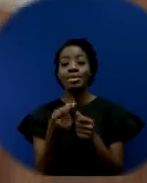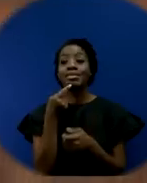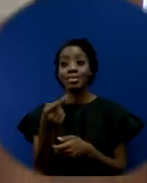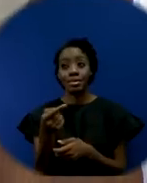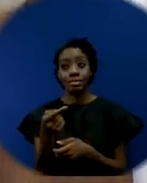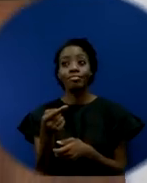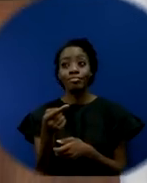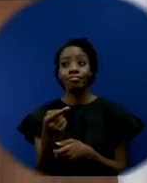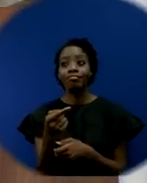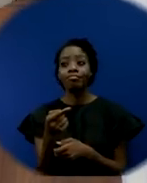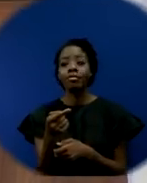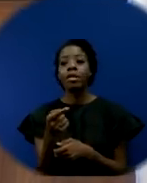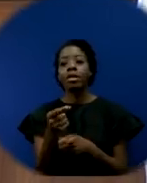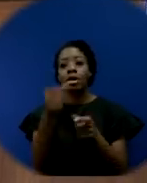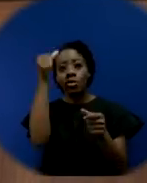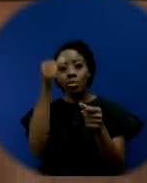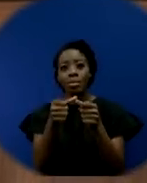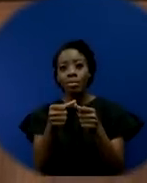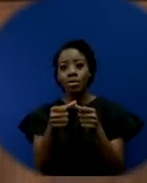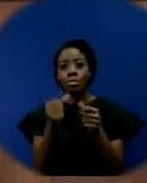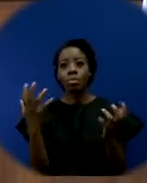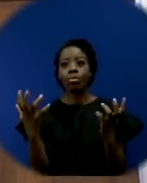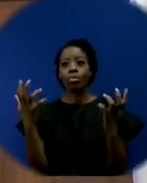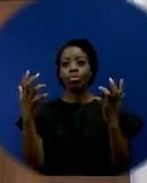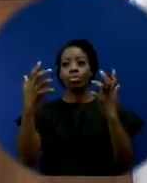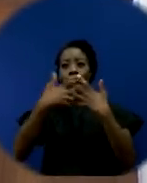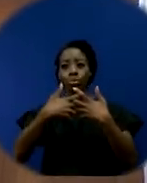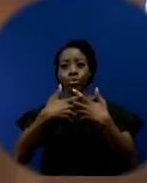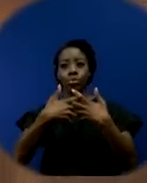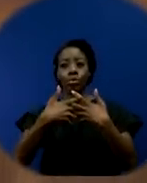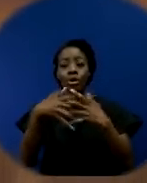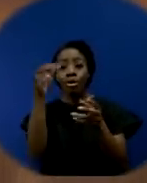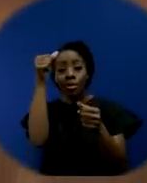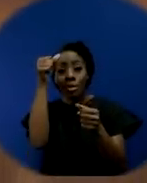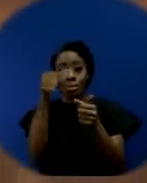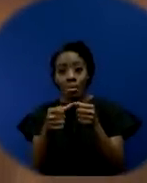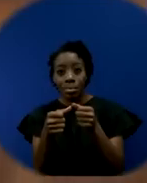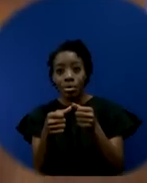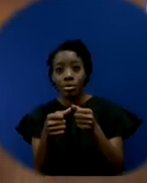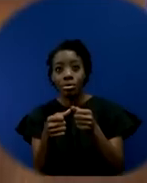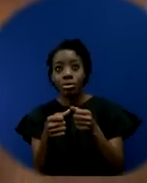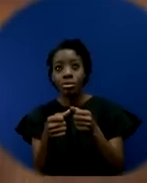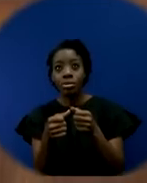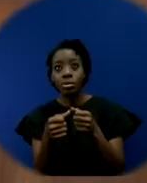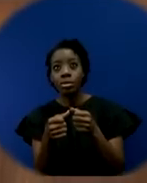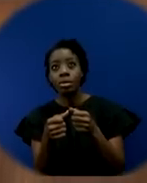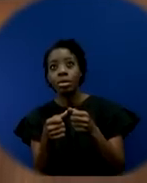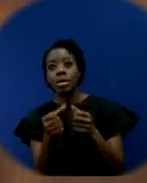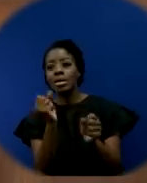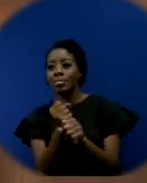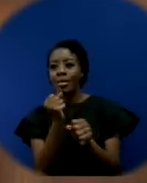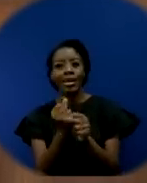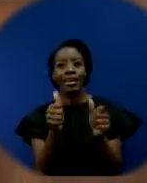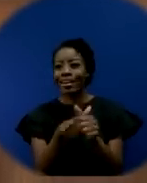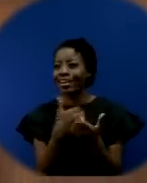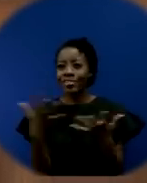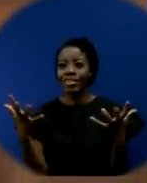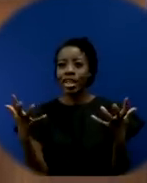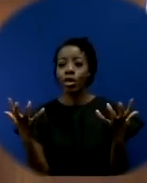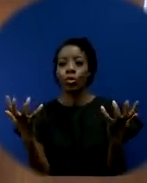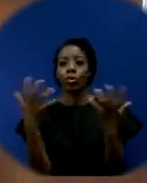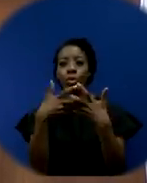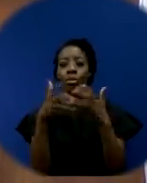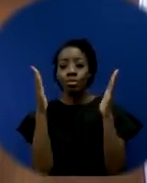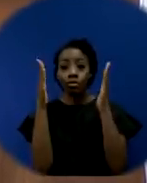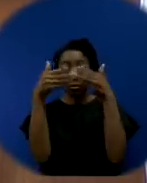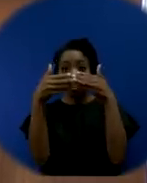to do. Remember, put the pieces back together. Remember to to make everything get back in